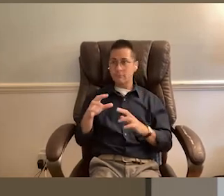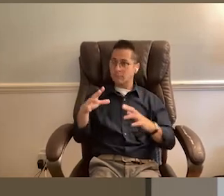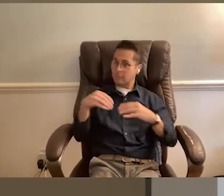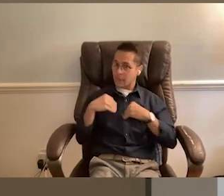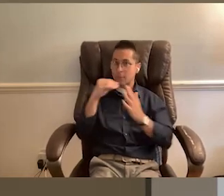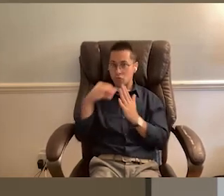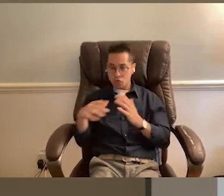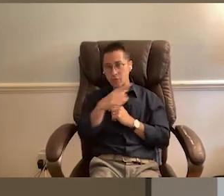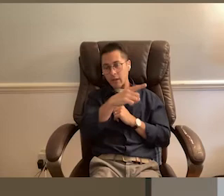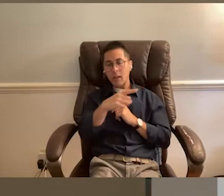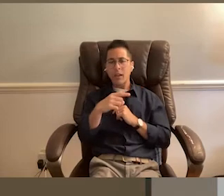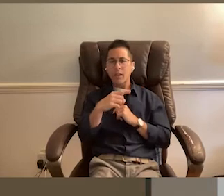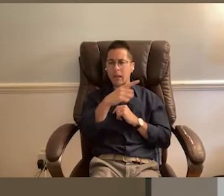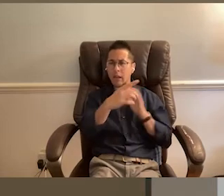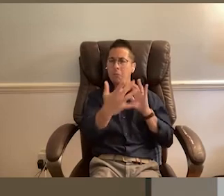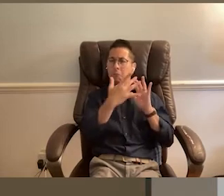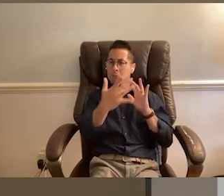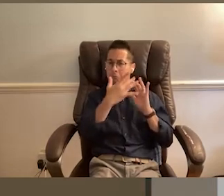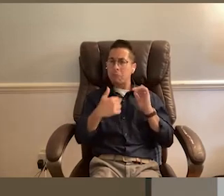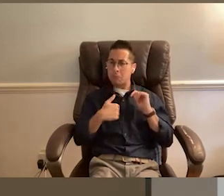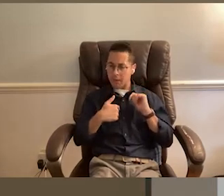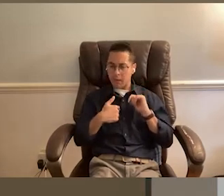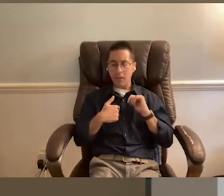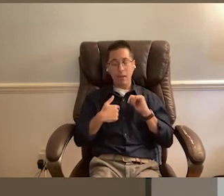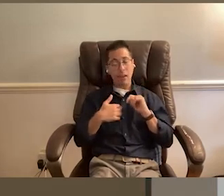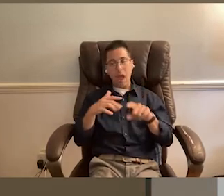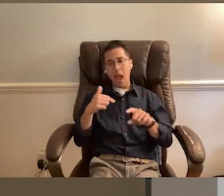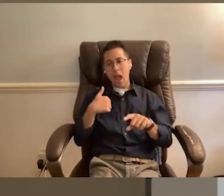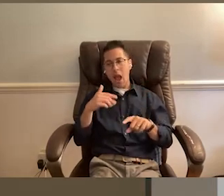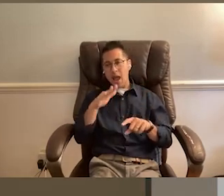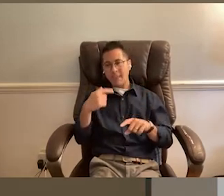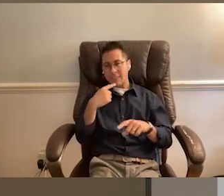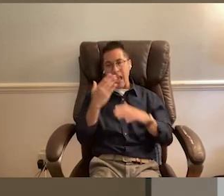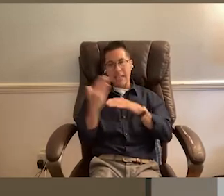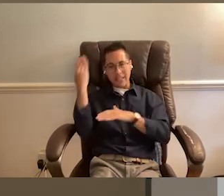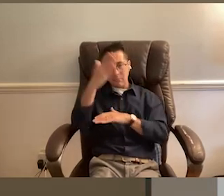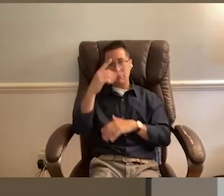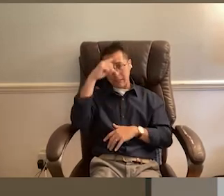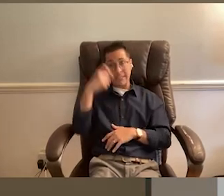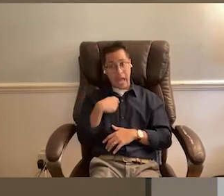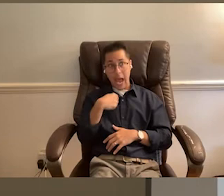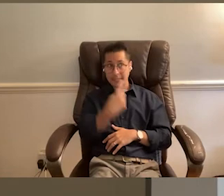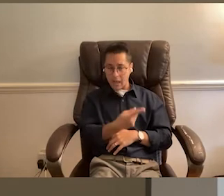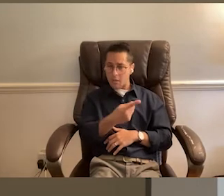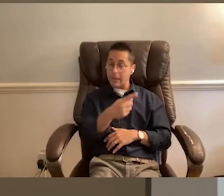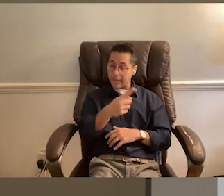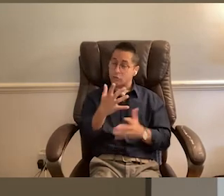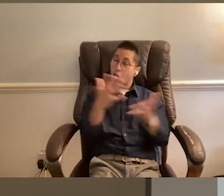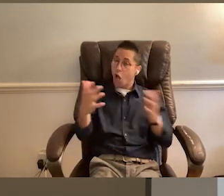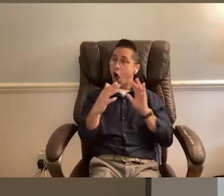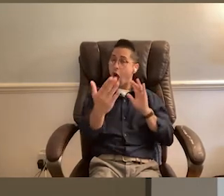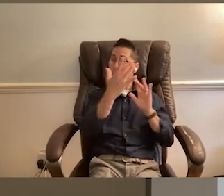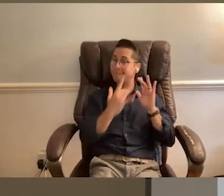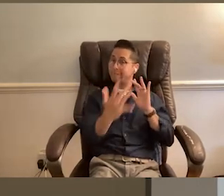not just good, okay, everything's good. She's actually kind of breaking stuff down. Beginning of the semester, the student was really shy, didn't